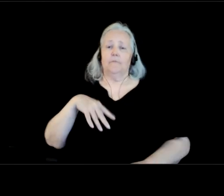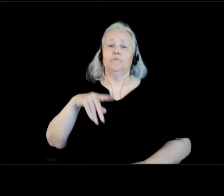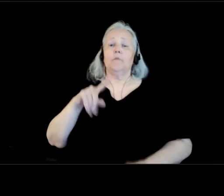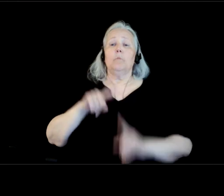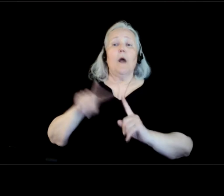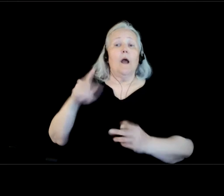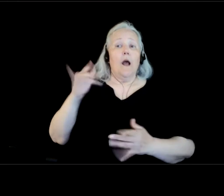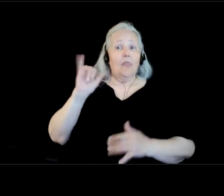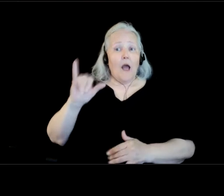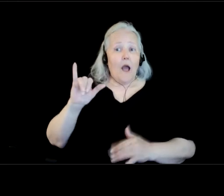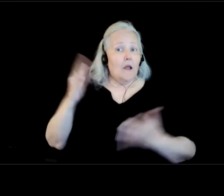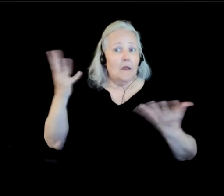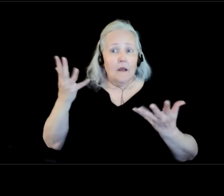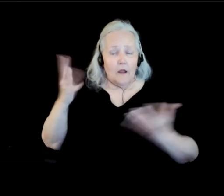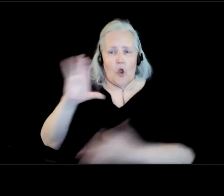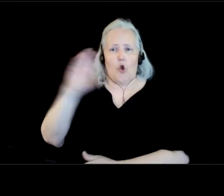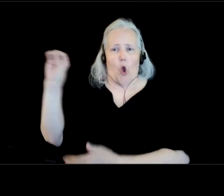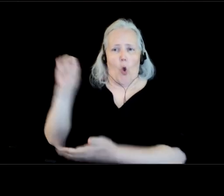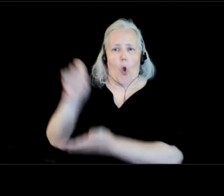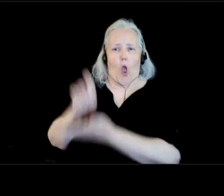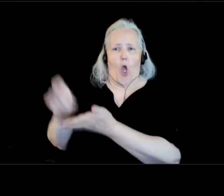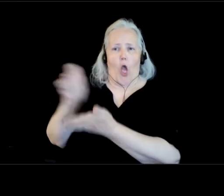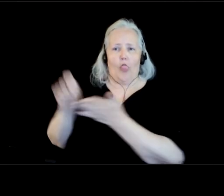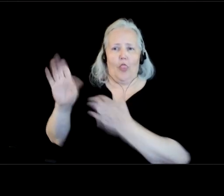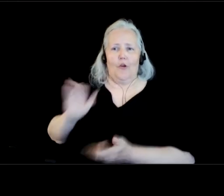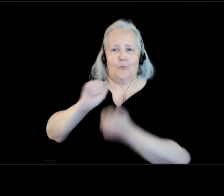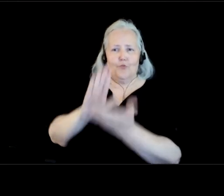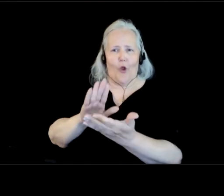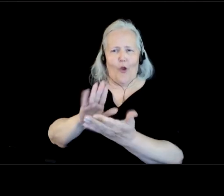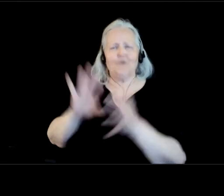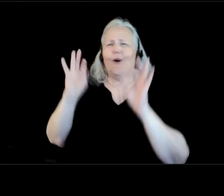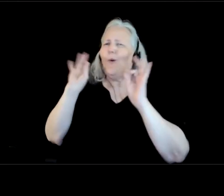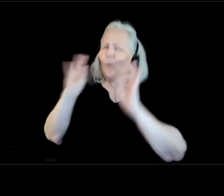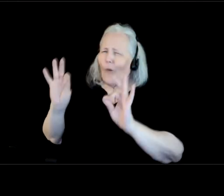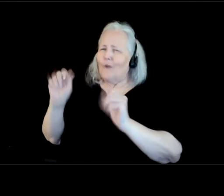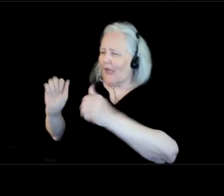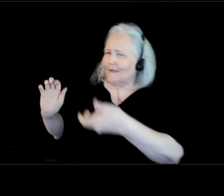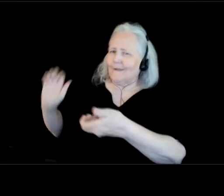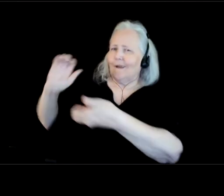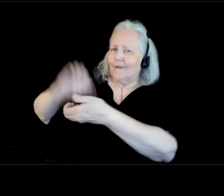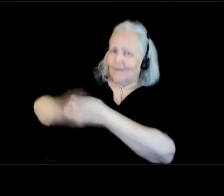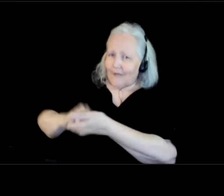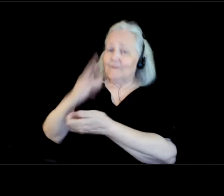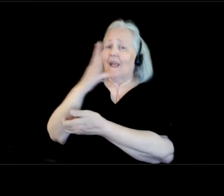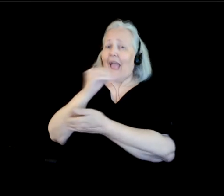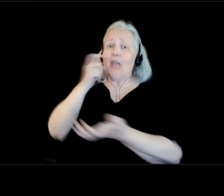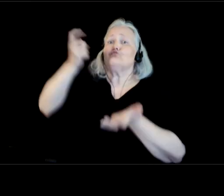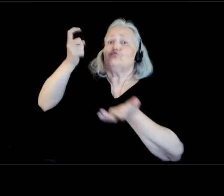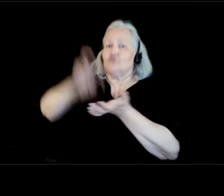a great way to work collaboratively and have intellectual contributions recognized.